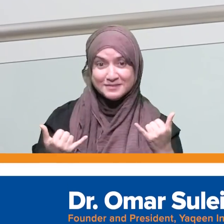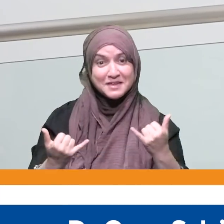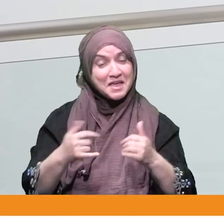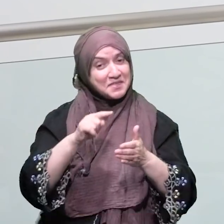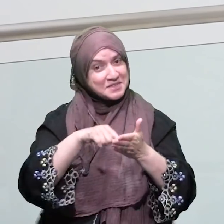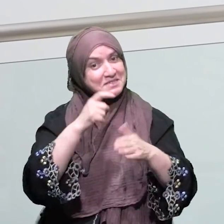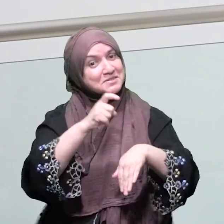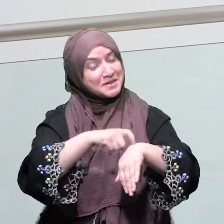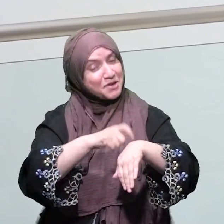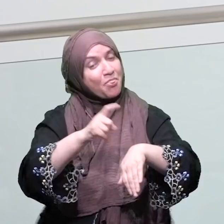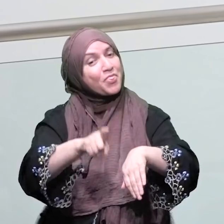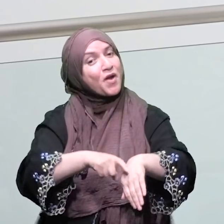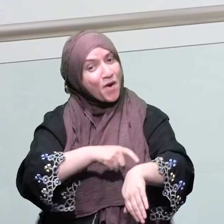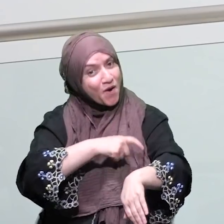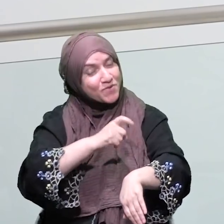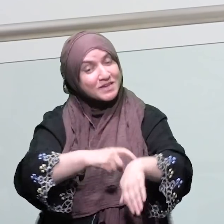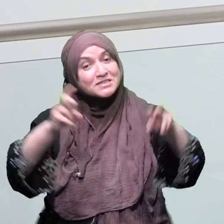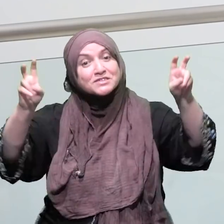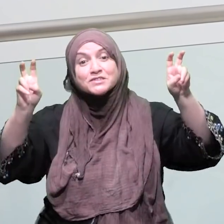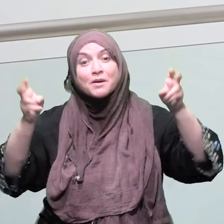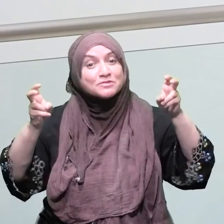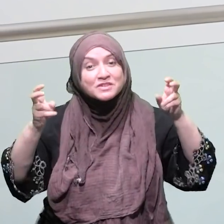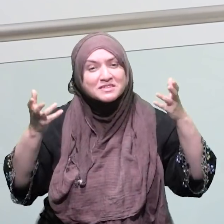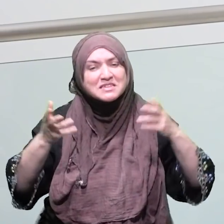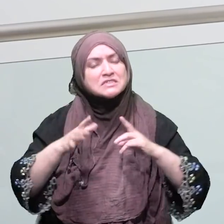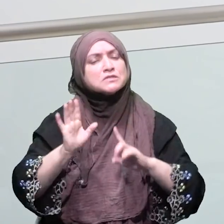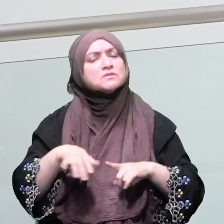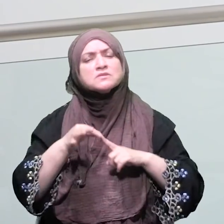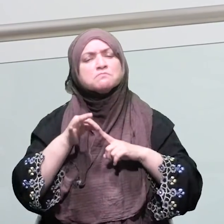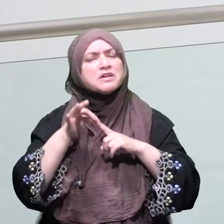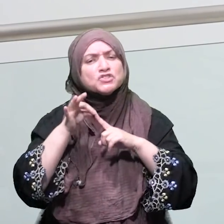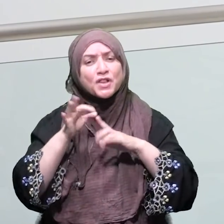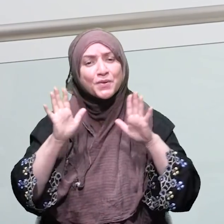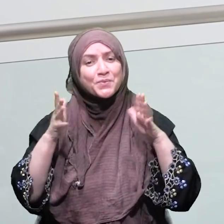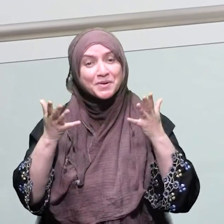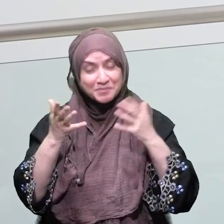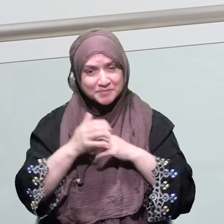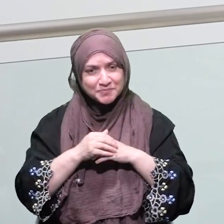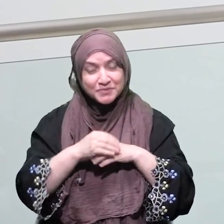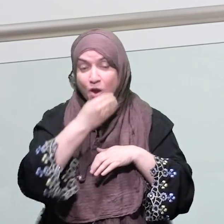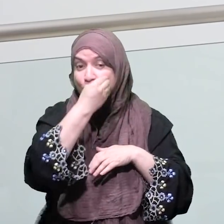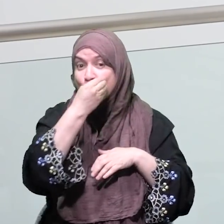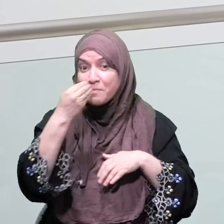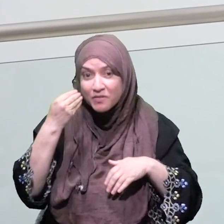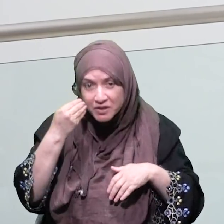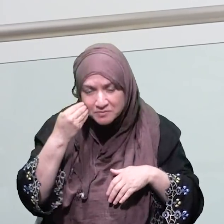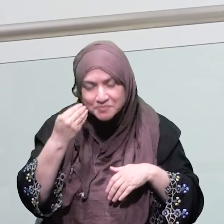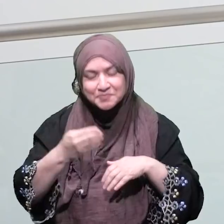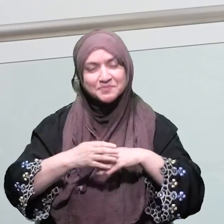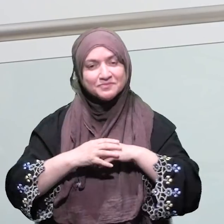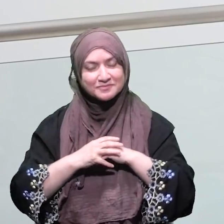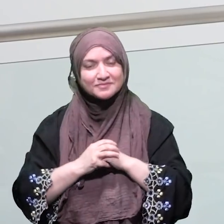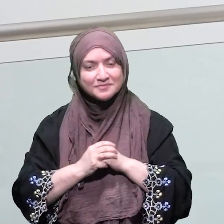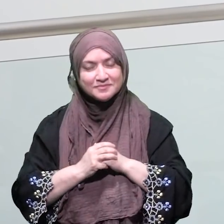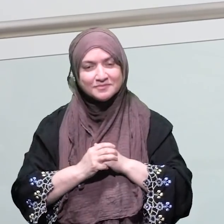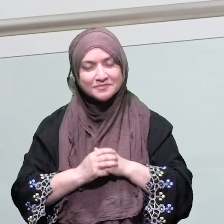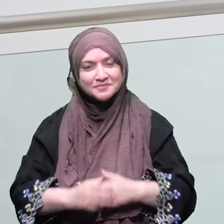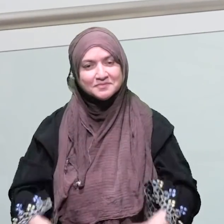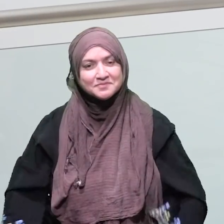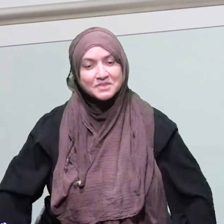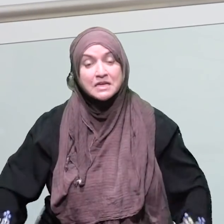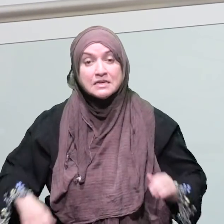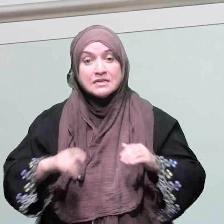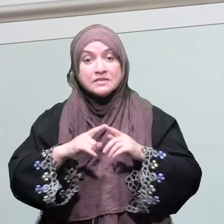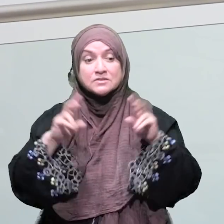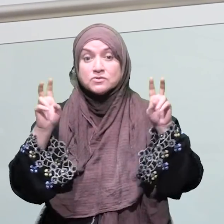so specifically relevant to Ramadan. And that is the topic of the impact of the shayateen upon us, the impact